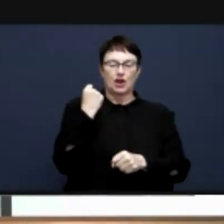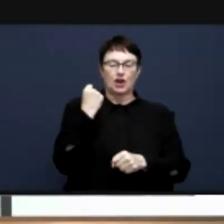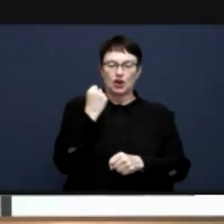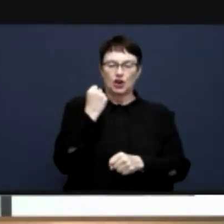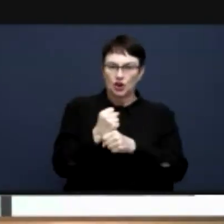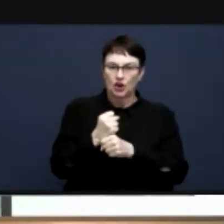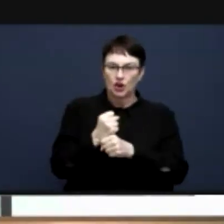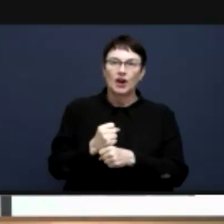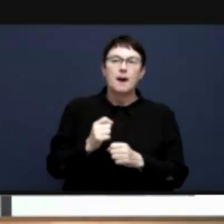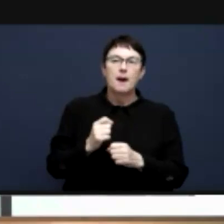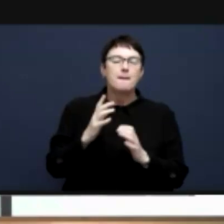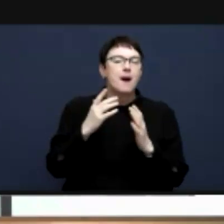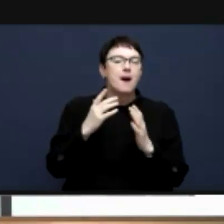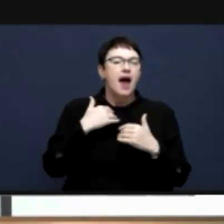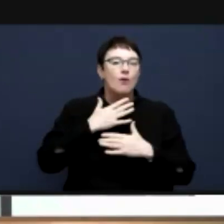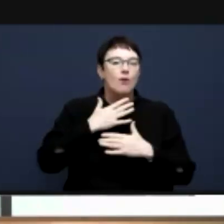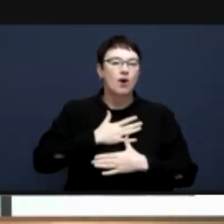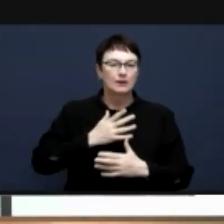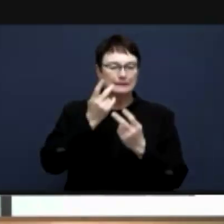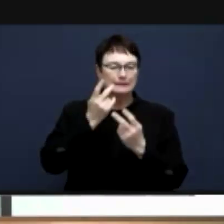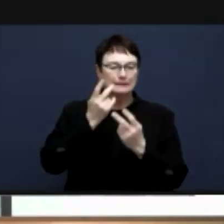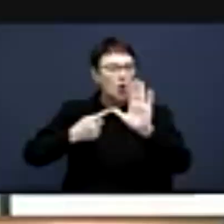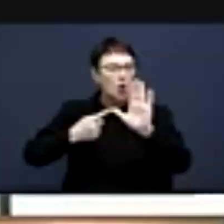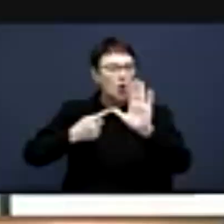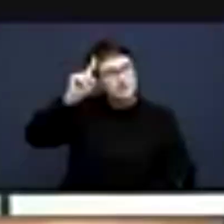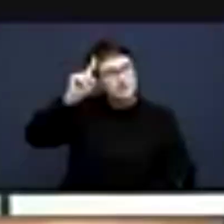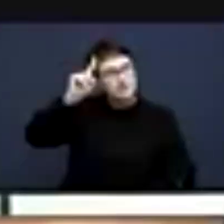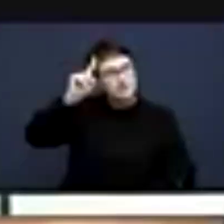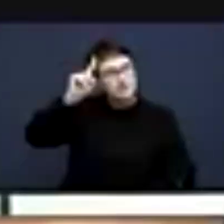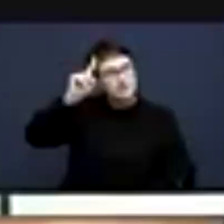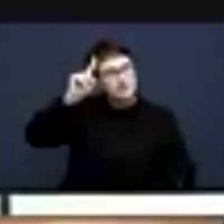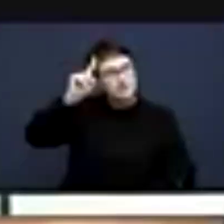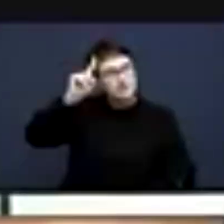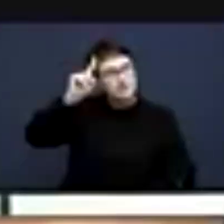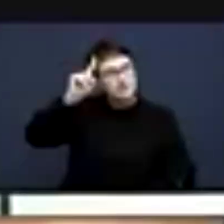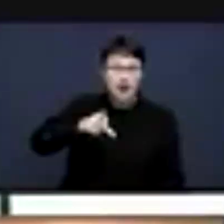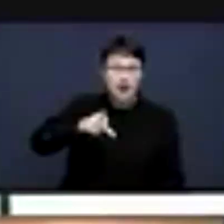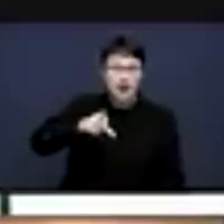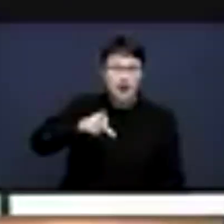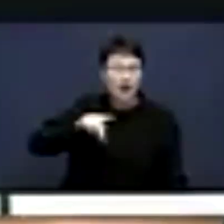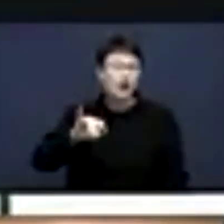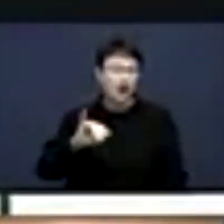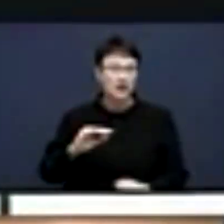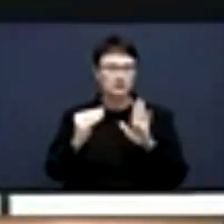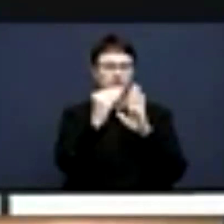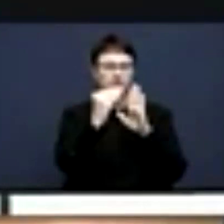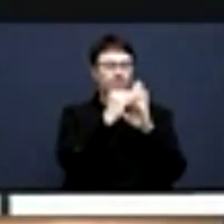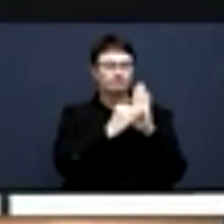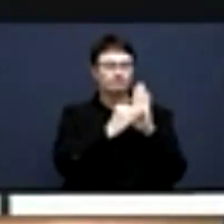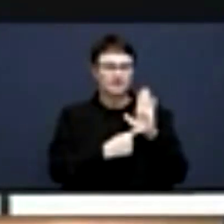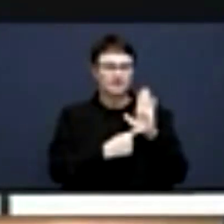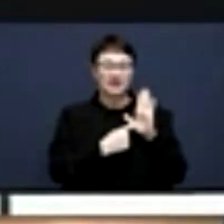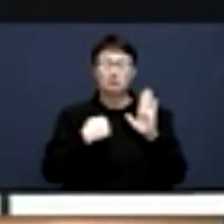set up a number of KPIs, a bit too many to my mind, but I think we'll clean that up